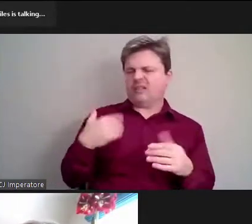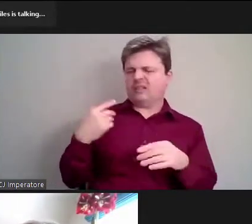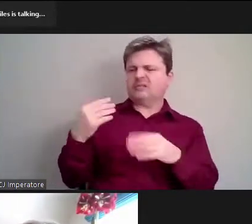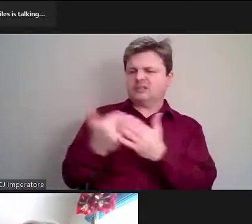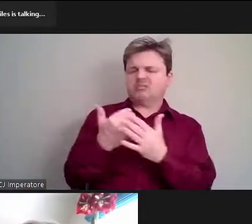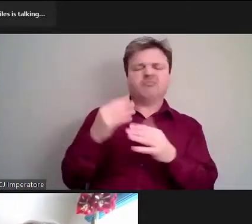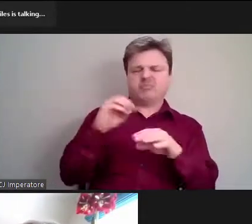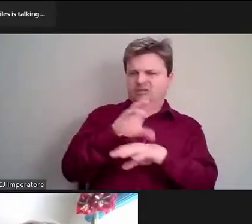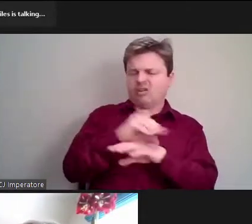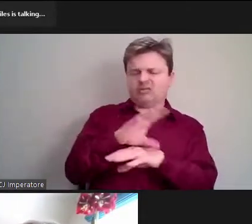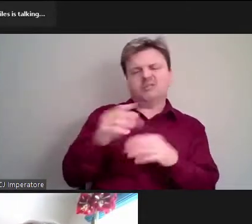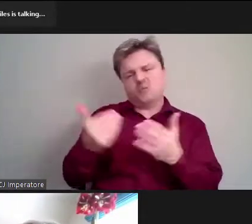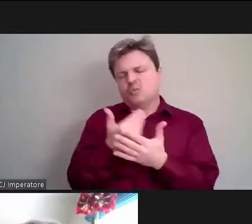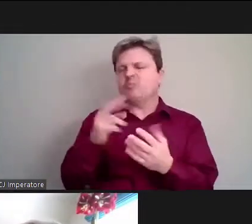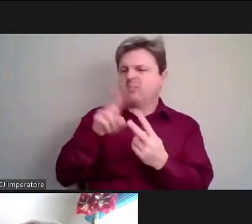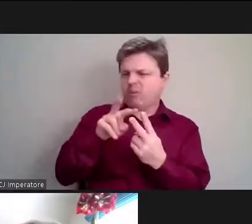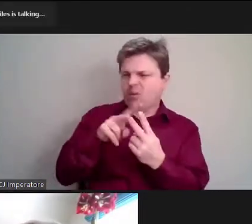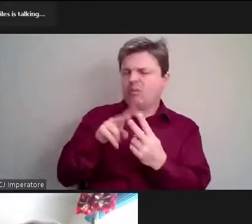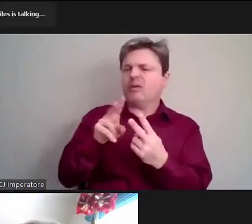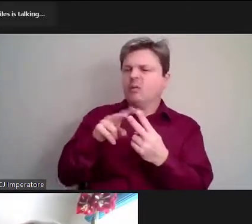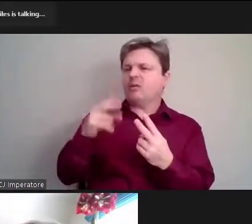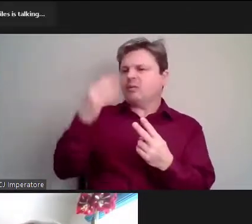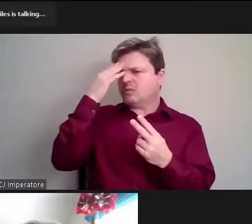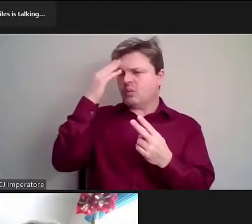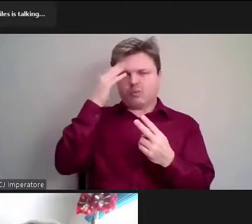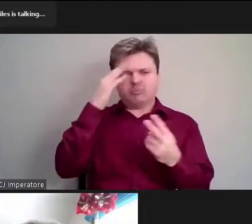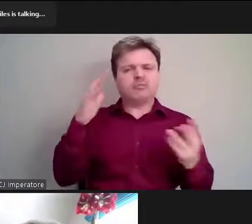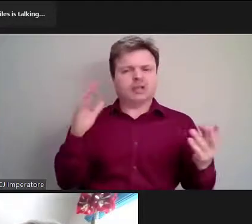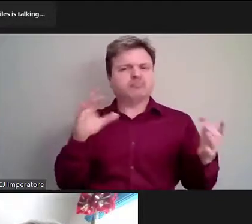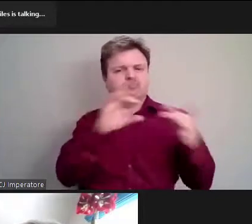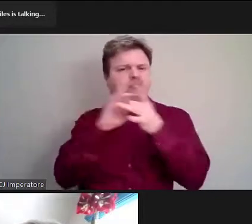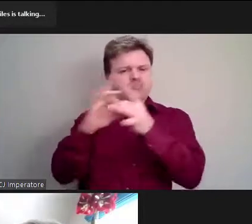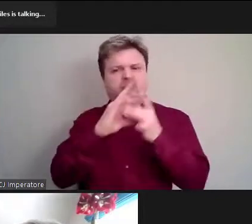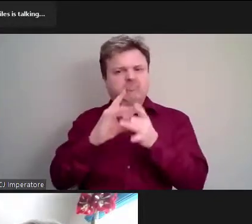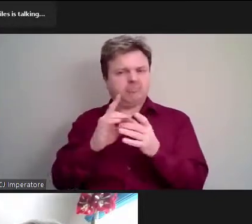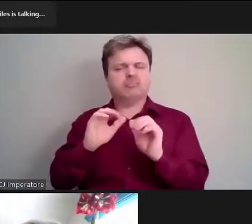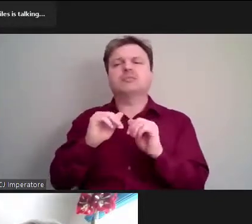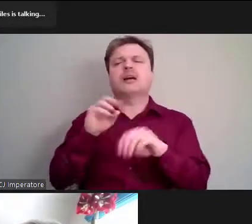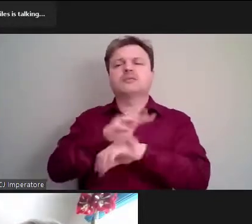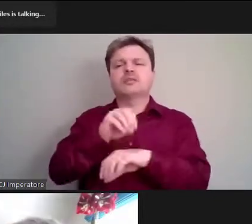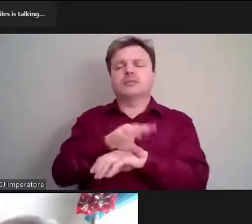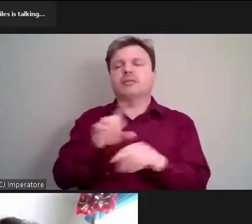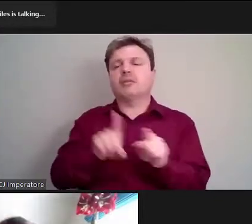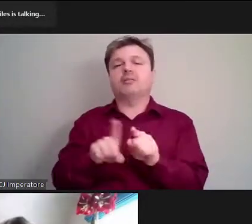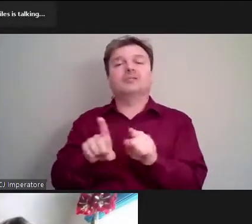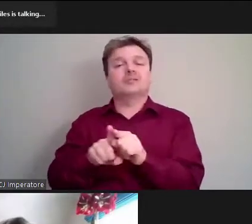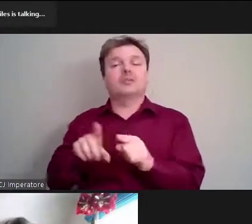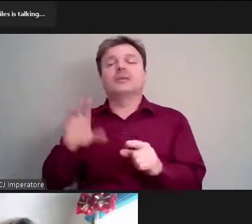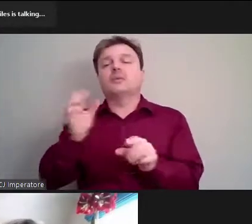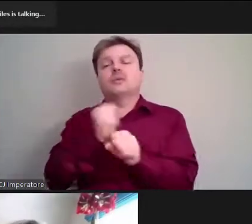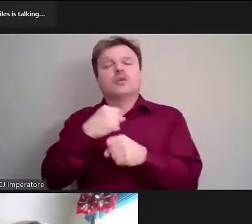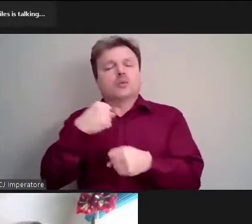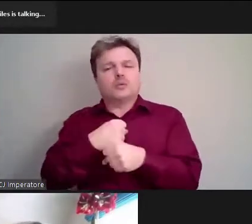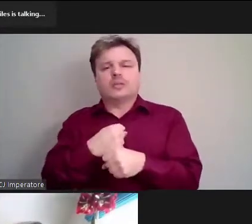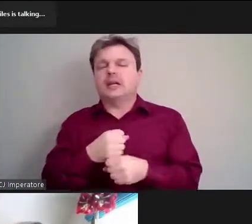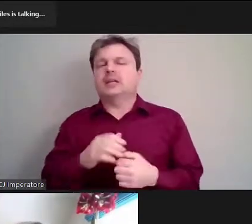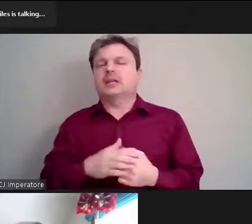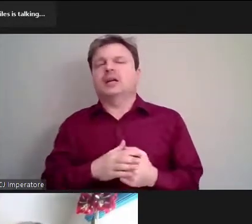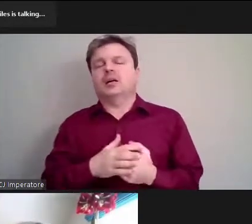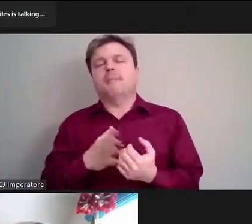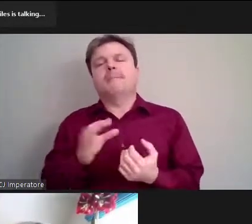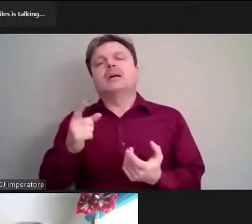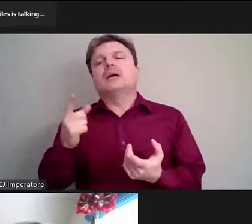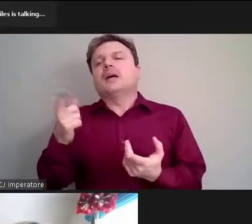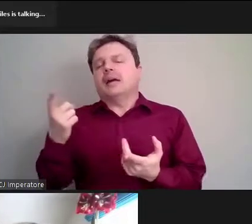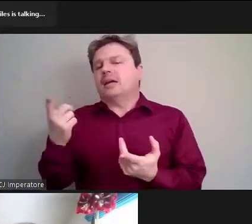an accessible consultation. We're also looking to create the guides that we did into more